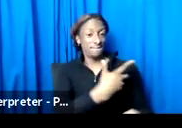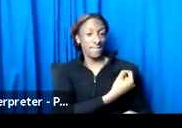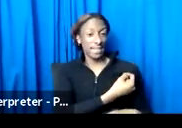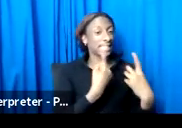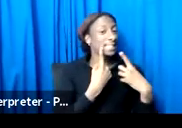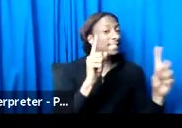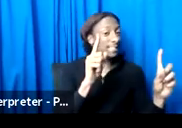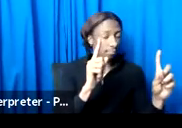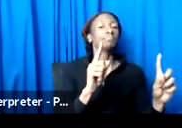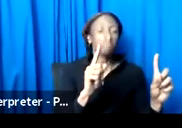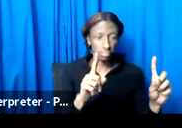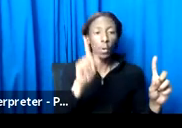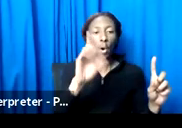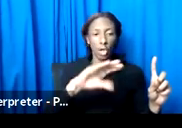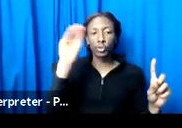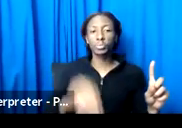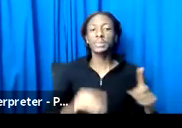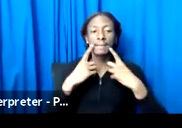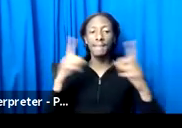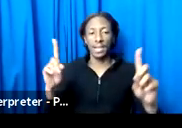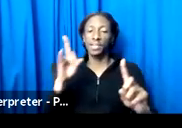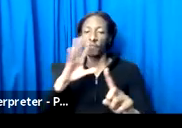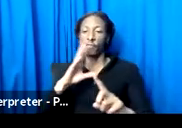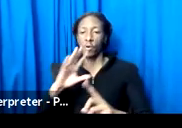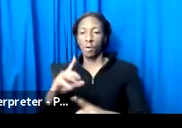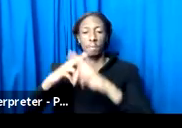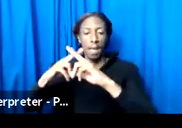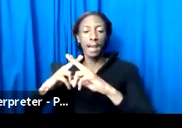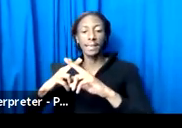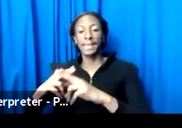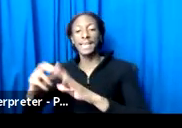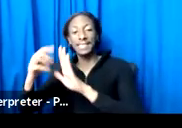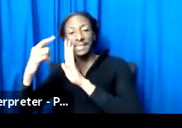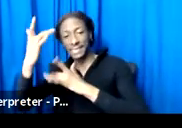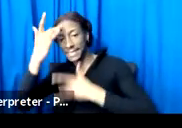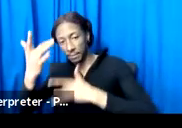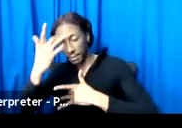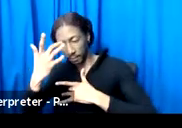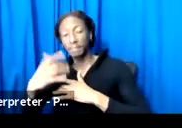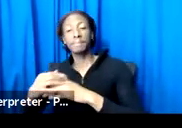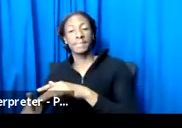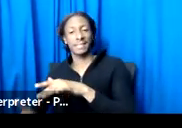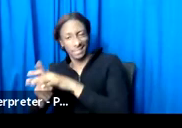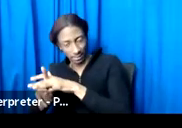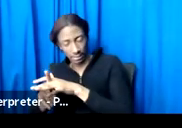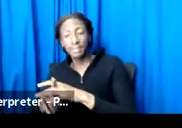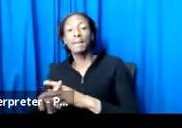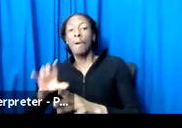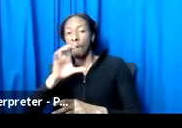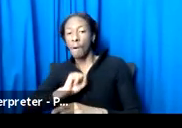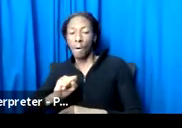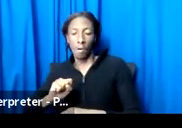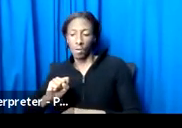in preventing symptomatic laboratory confirmed COVID-19 in adolescents aged 12 to